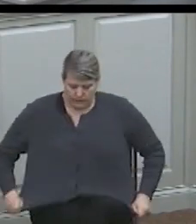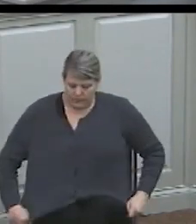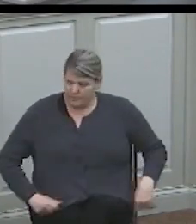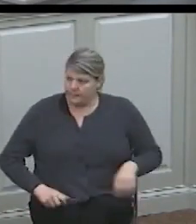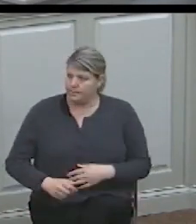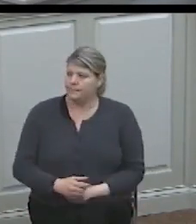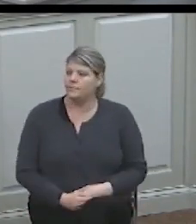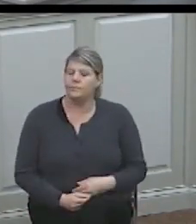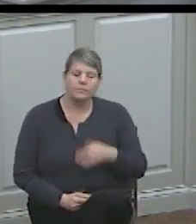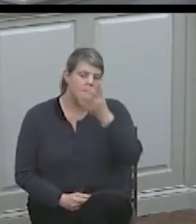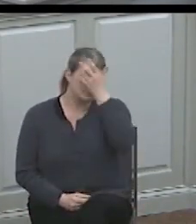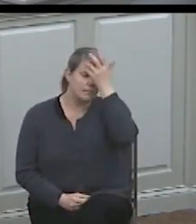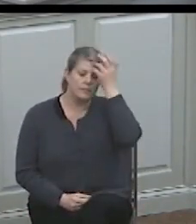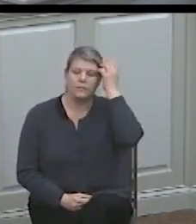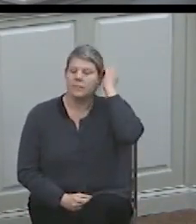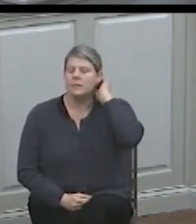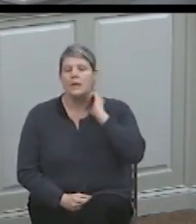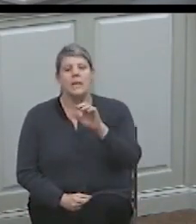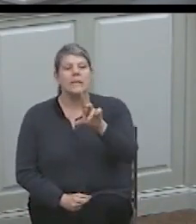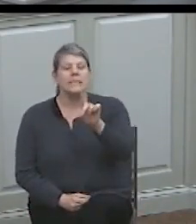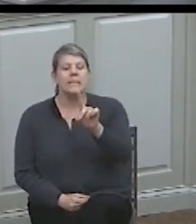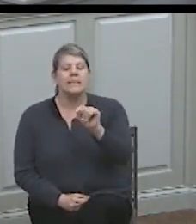So a week or so ago,